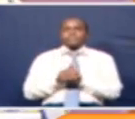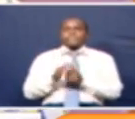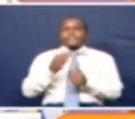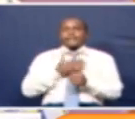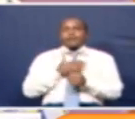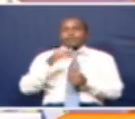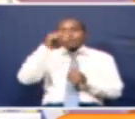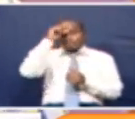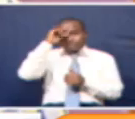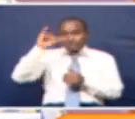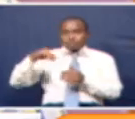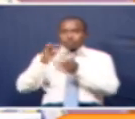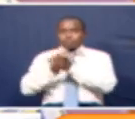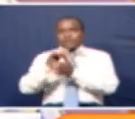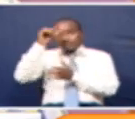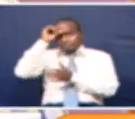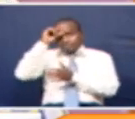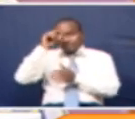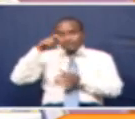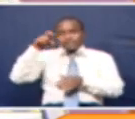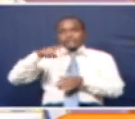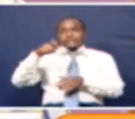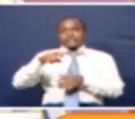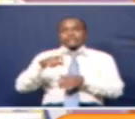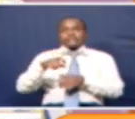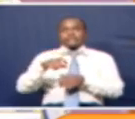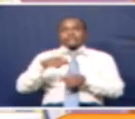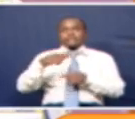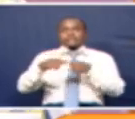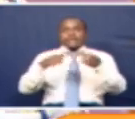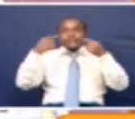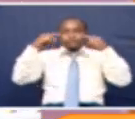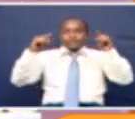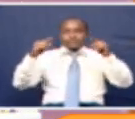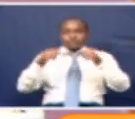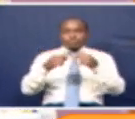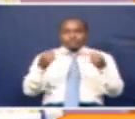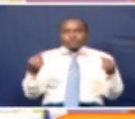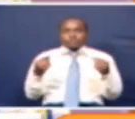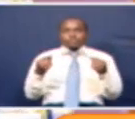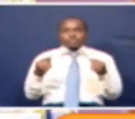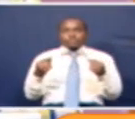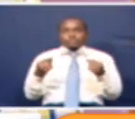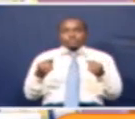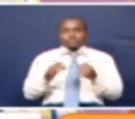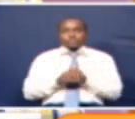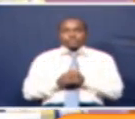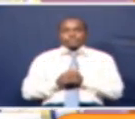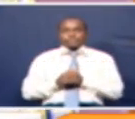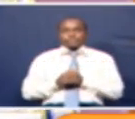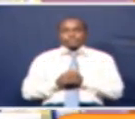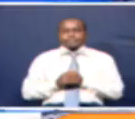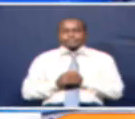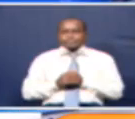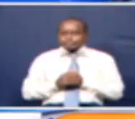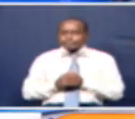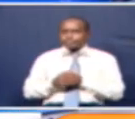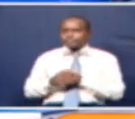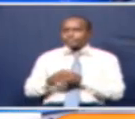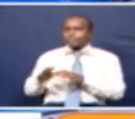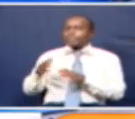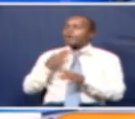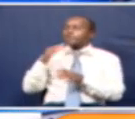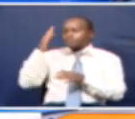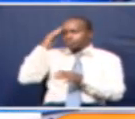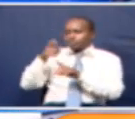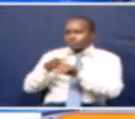Jubilee government, needs a very progressive and effective opposition. Okay, so many people have been talking about talks. I want to know from both of you, and